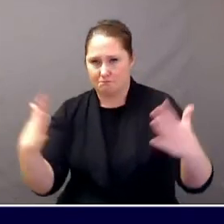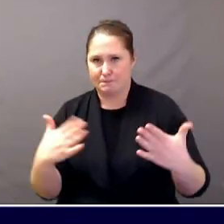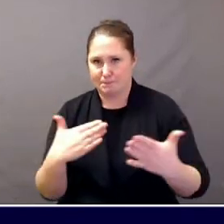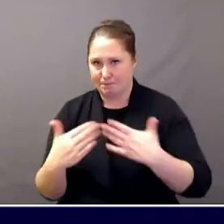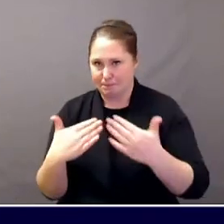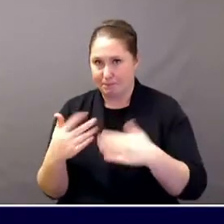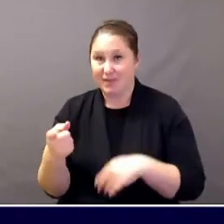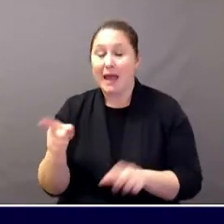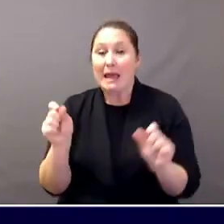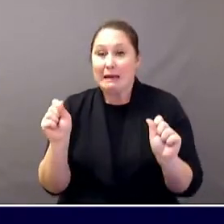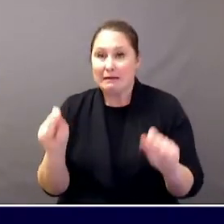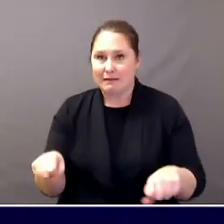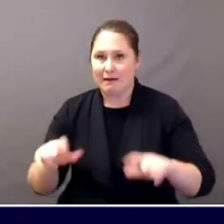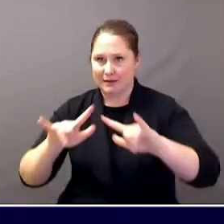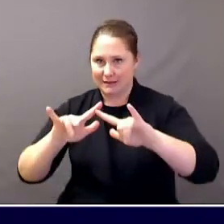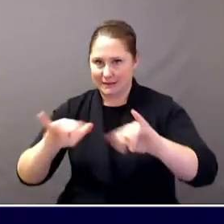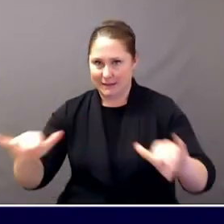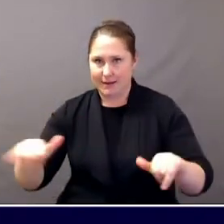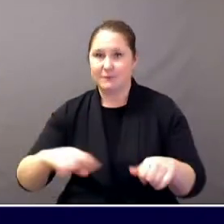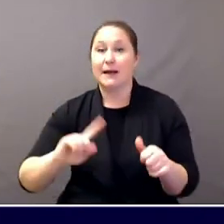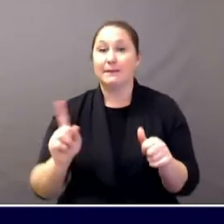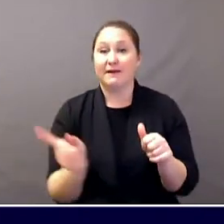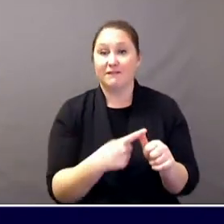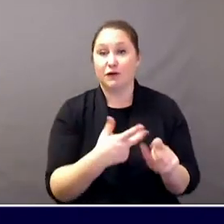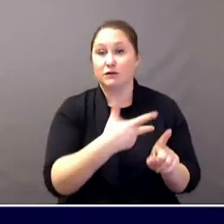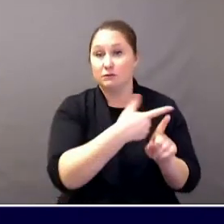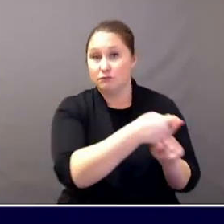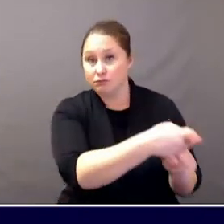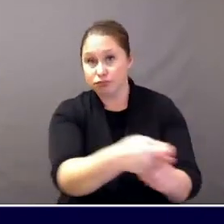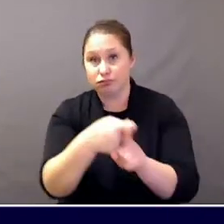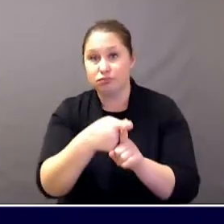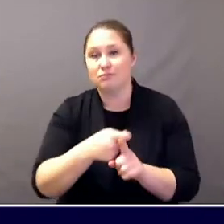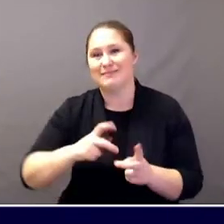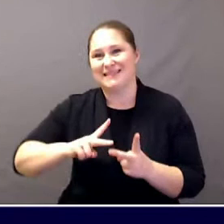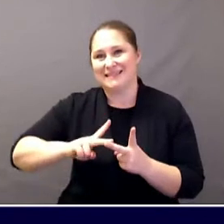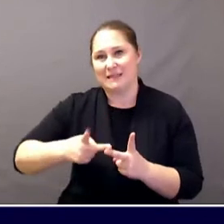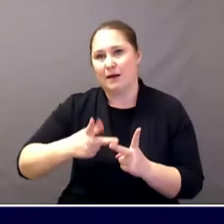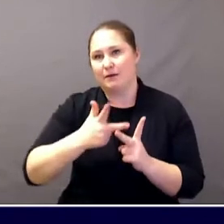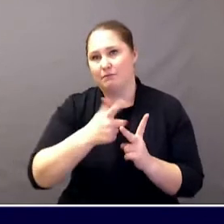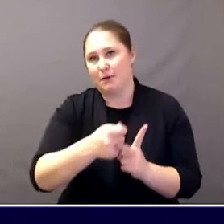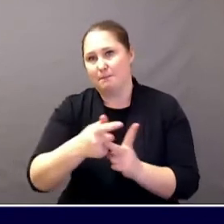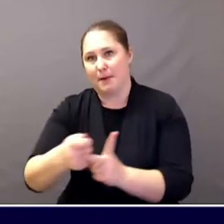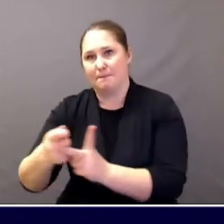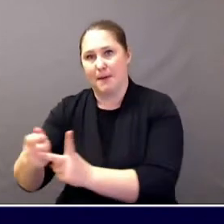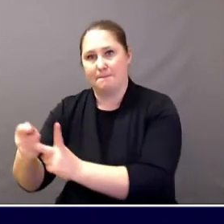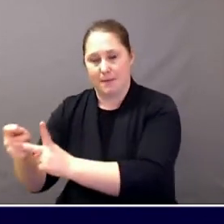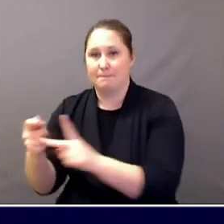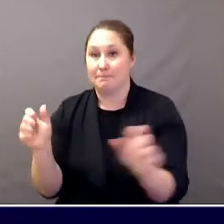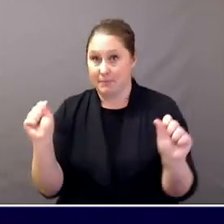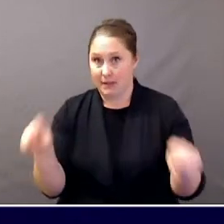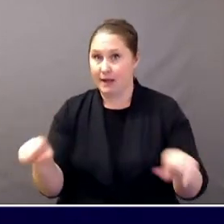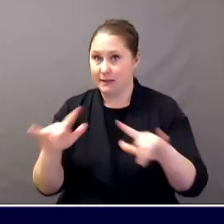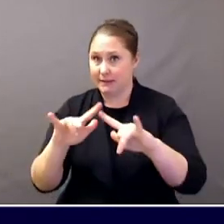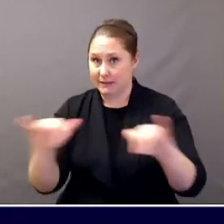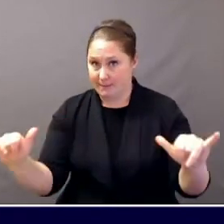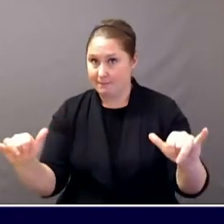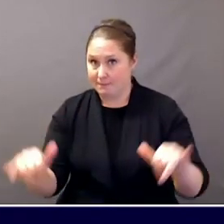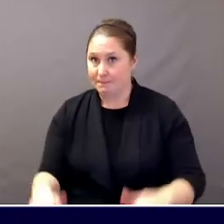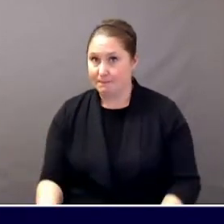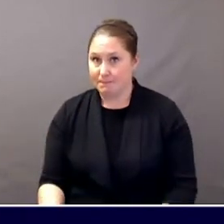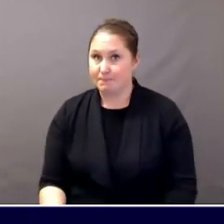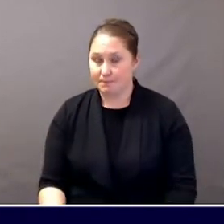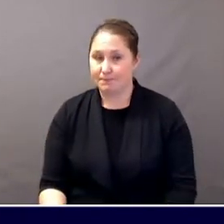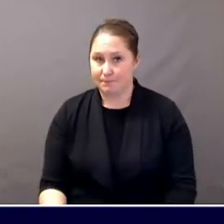able to simultaneously give folks their second doses while they are vaccinating new folks with their first